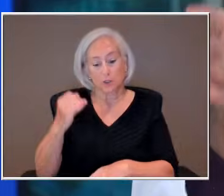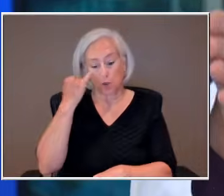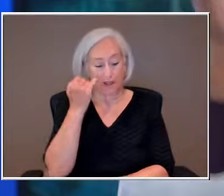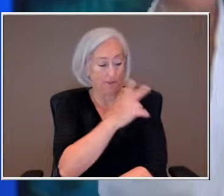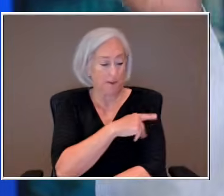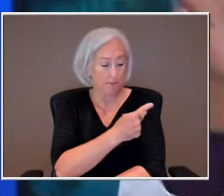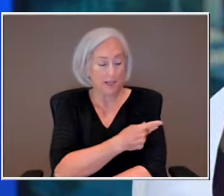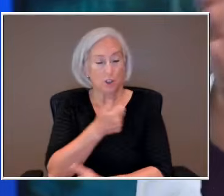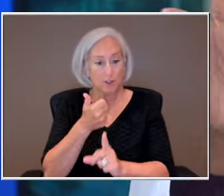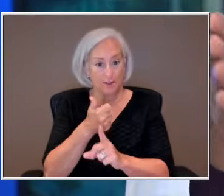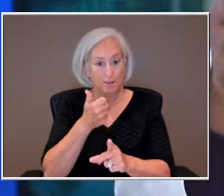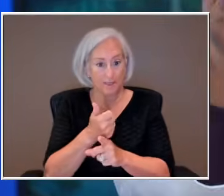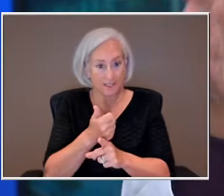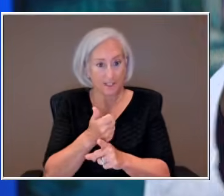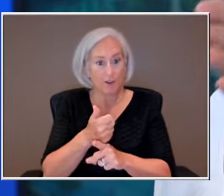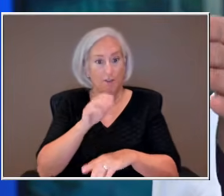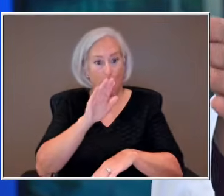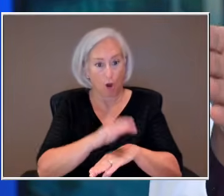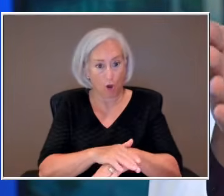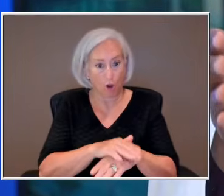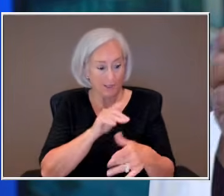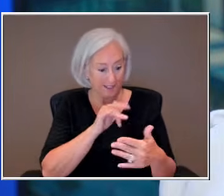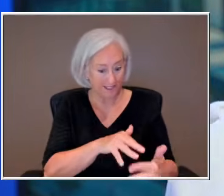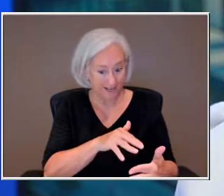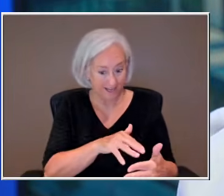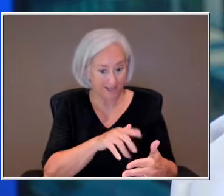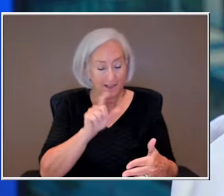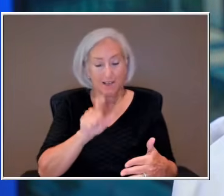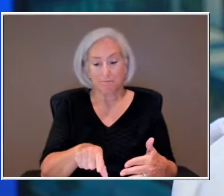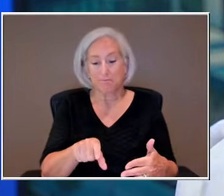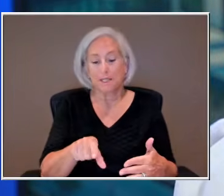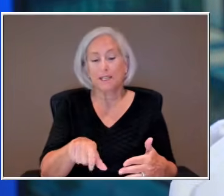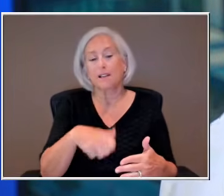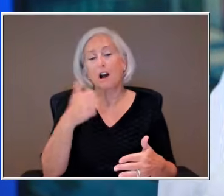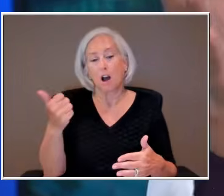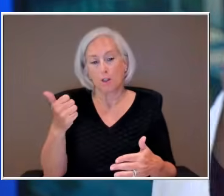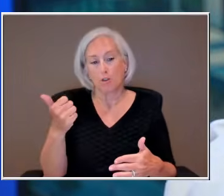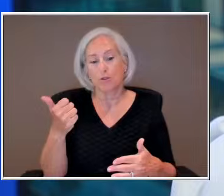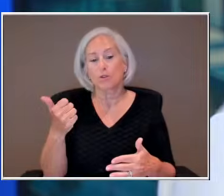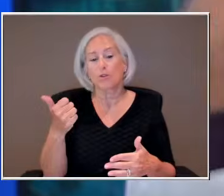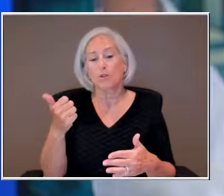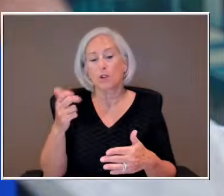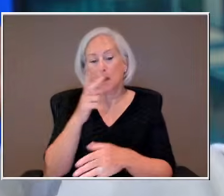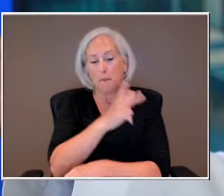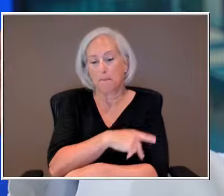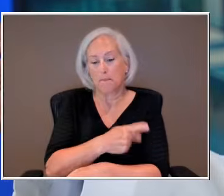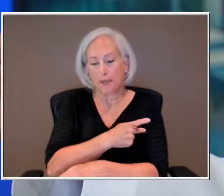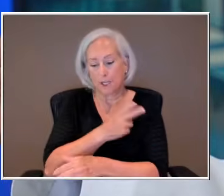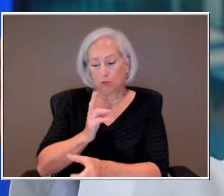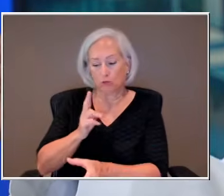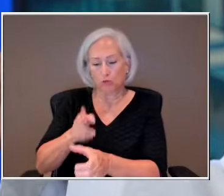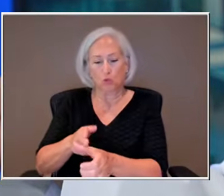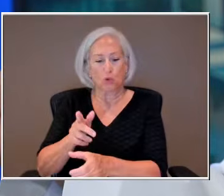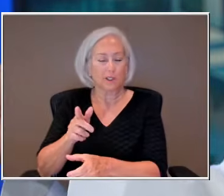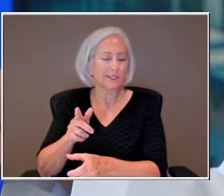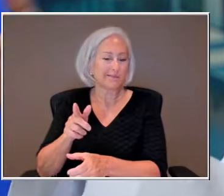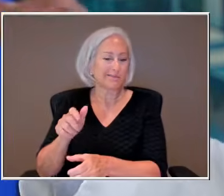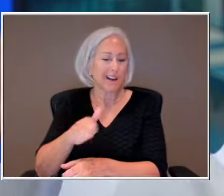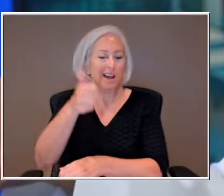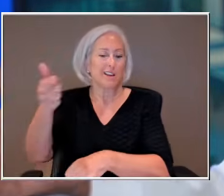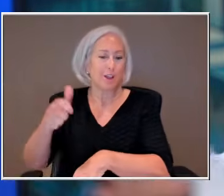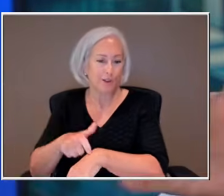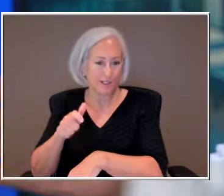can put another patient on these trials, on the same trial. And it was best for Richard to go on what we call a